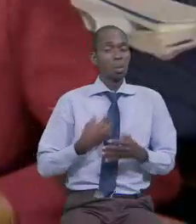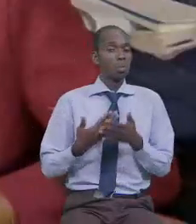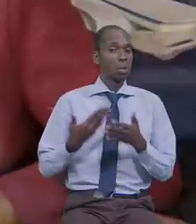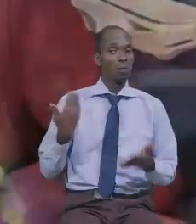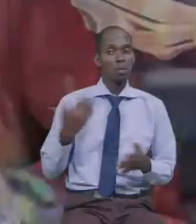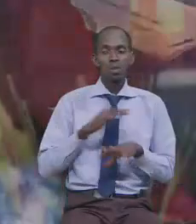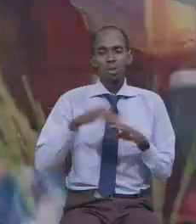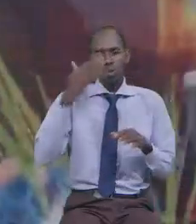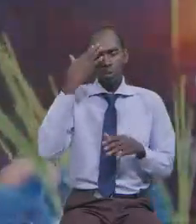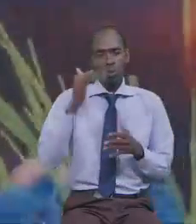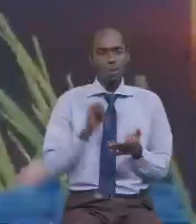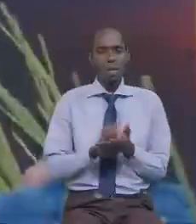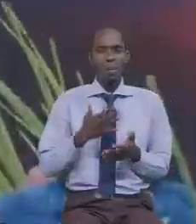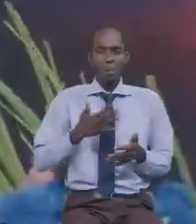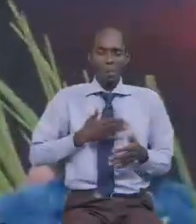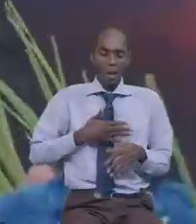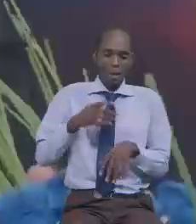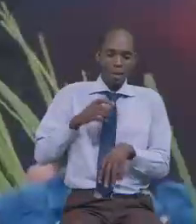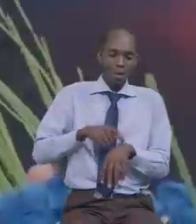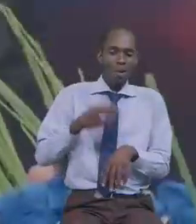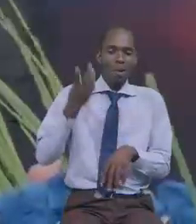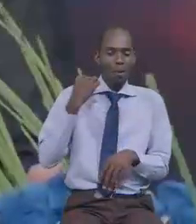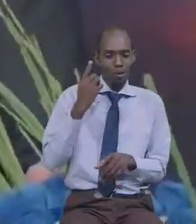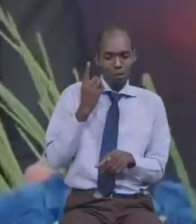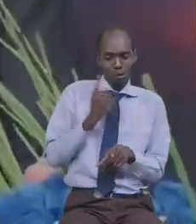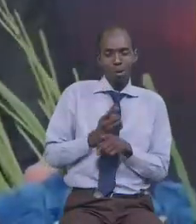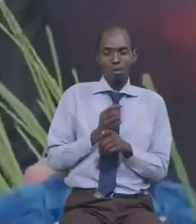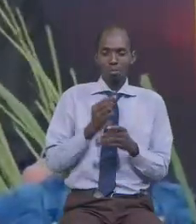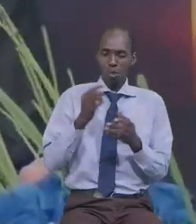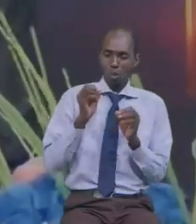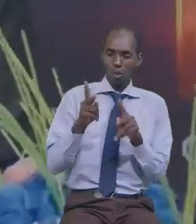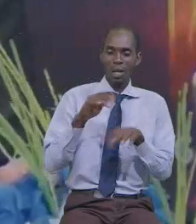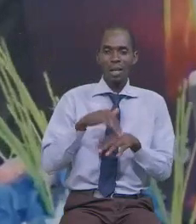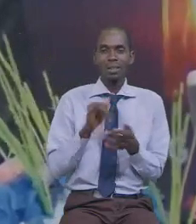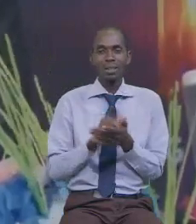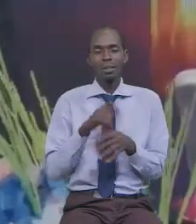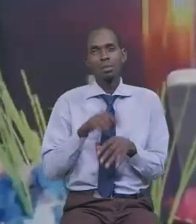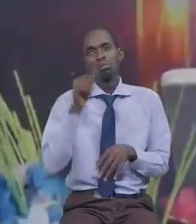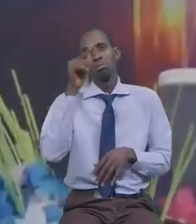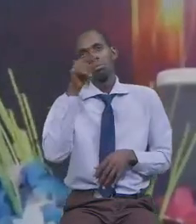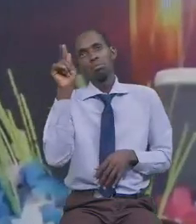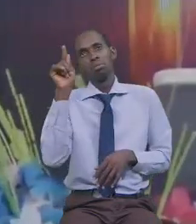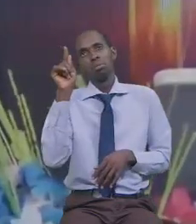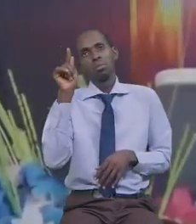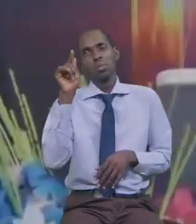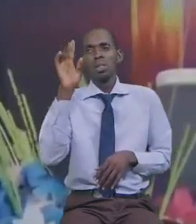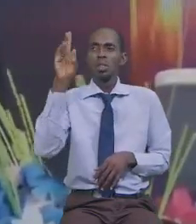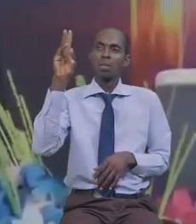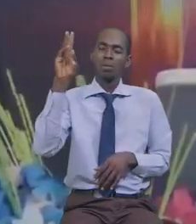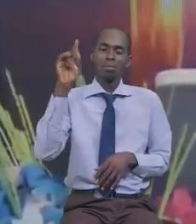my clock was just correct at that point. And he marked one, gave me 17,